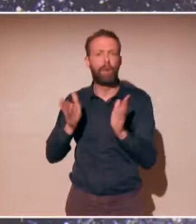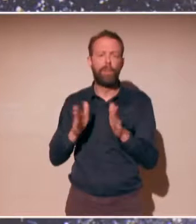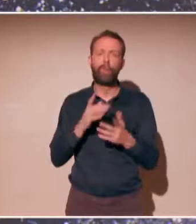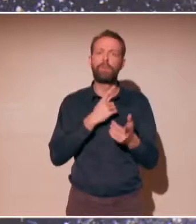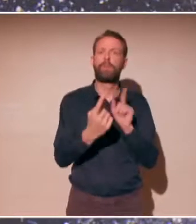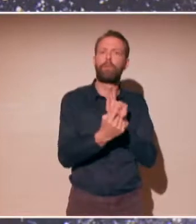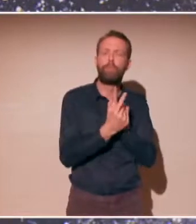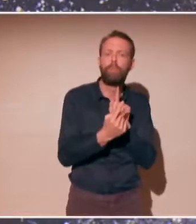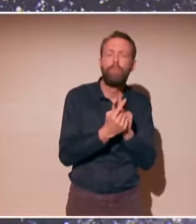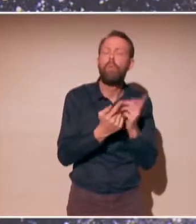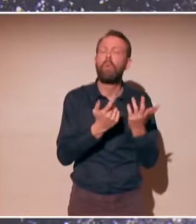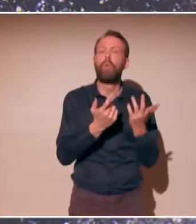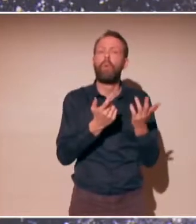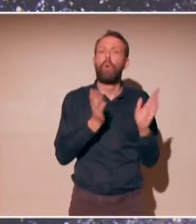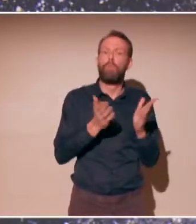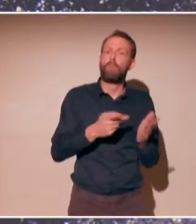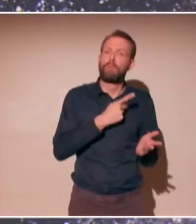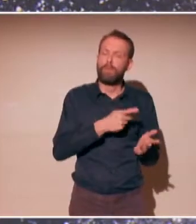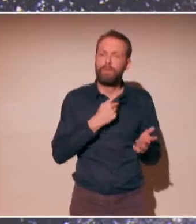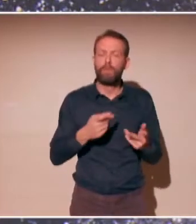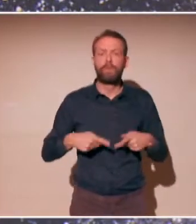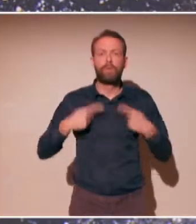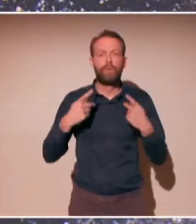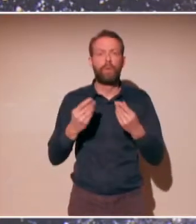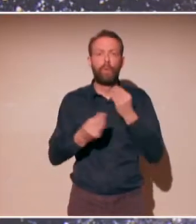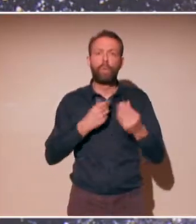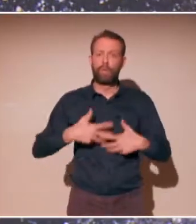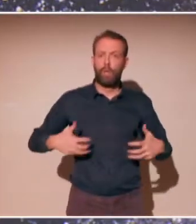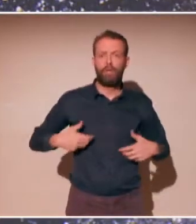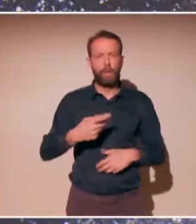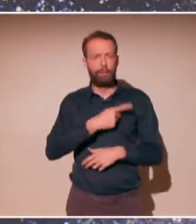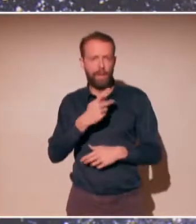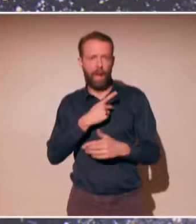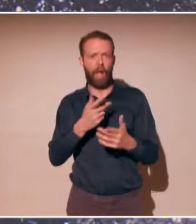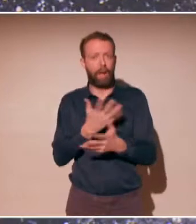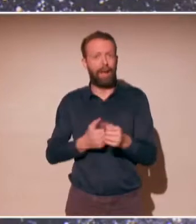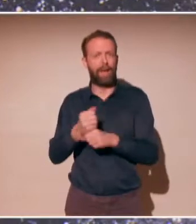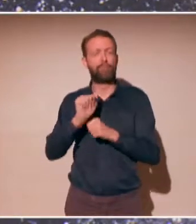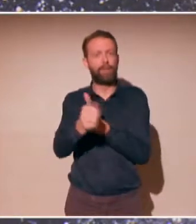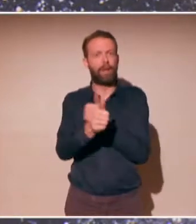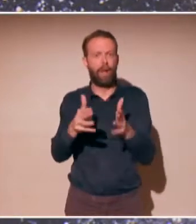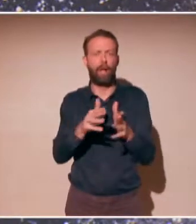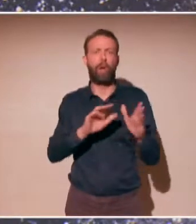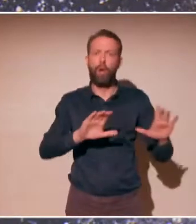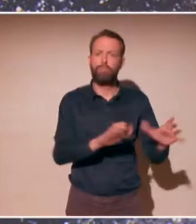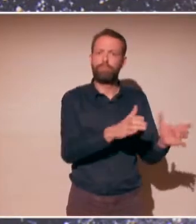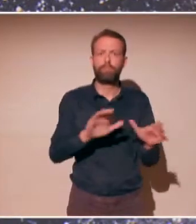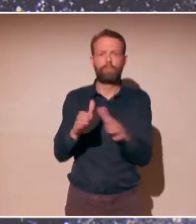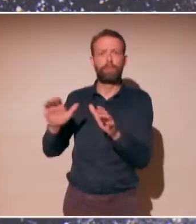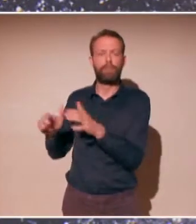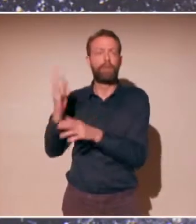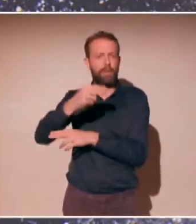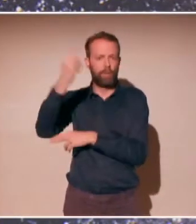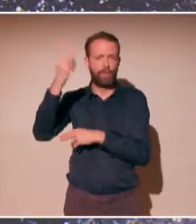trials, also information from insurance companies, but also from hospitals and